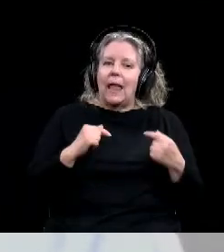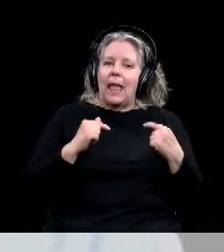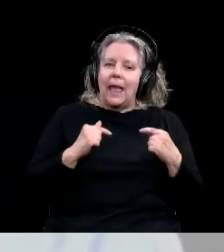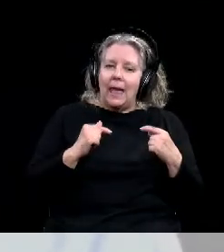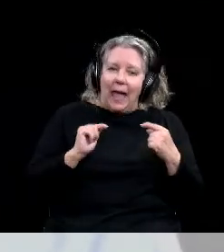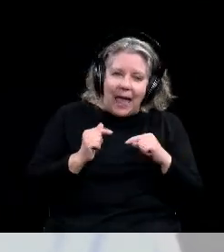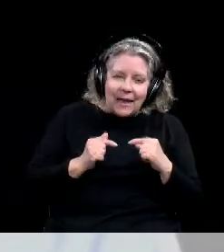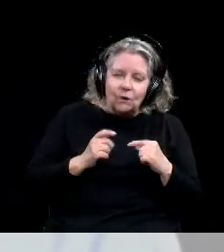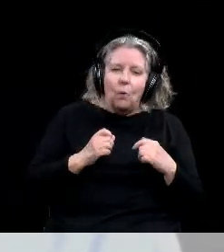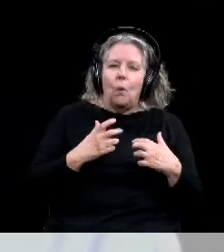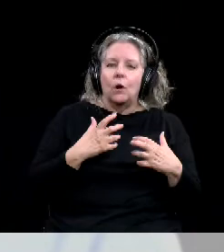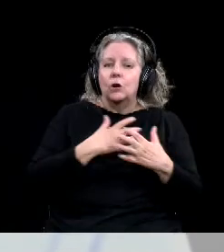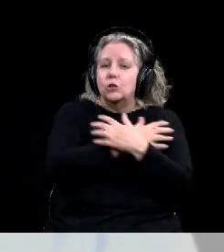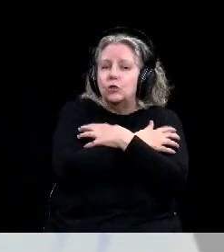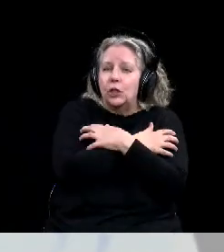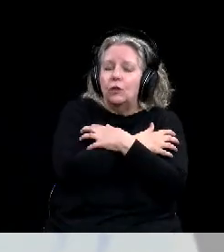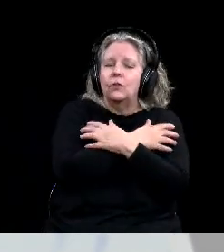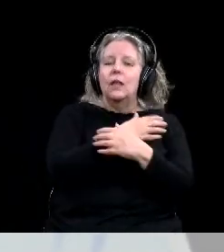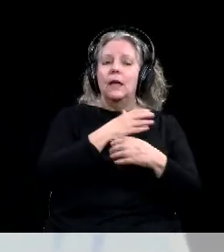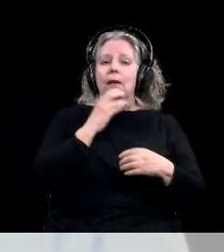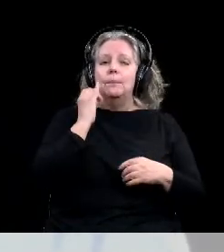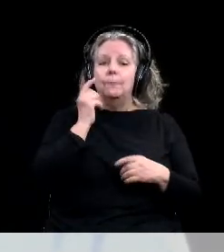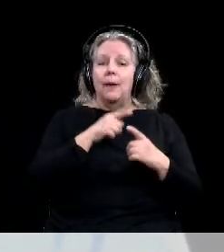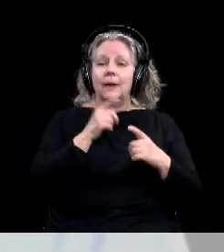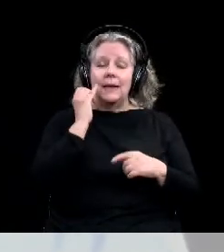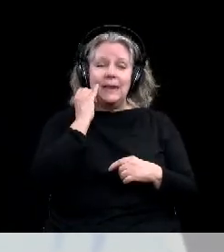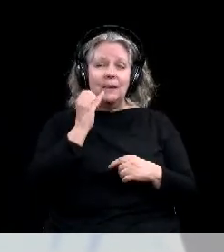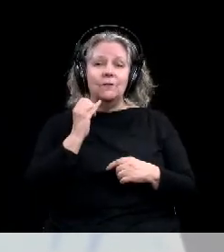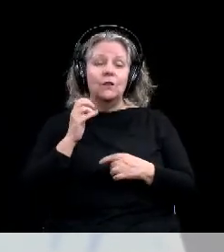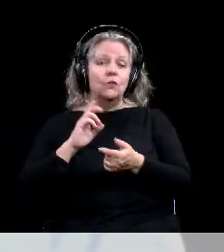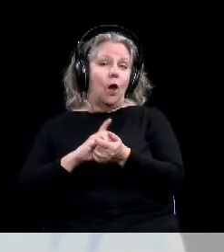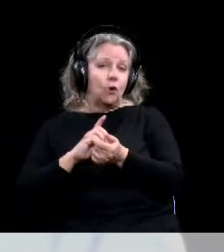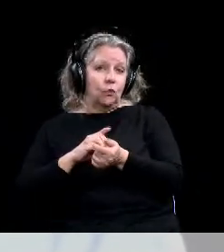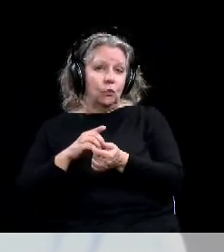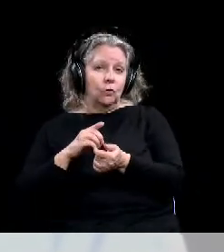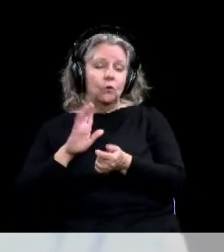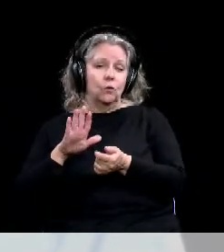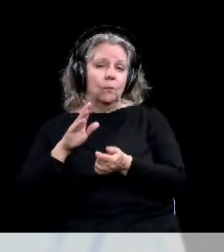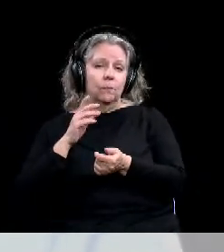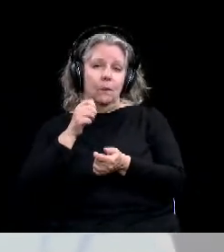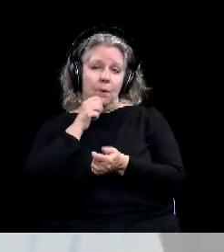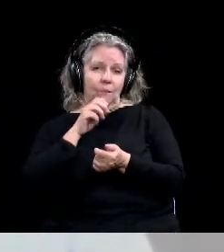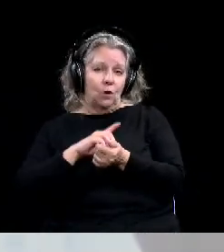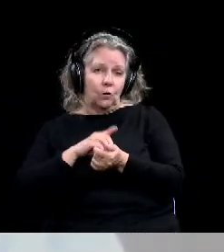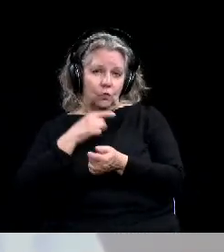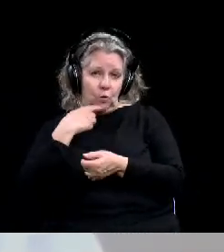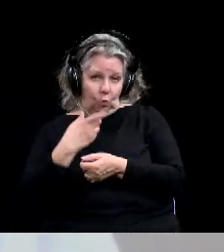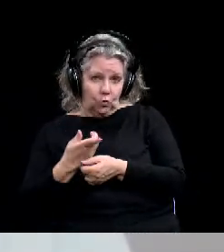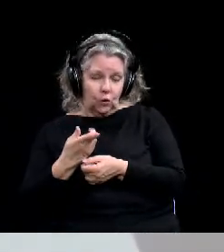safe to take those medicines, and you get some body aches and chills, it should be just fine.